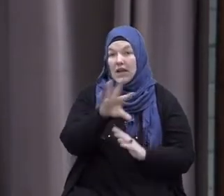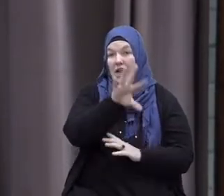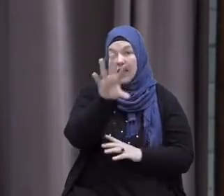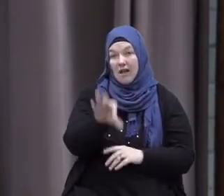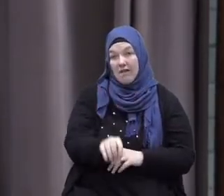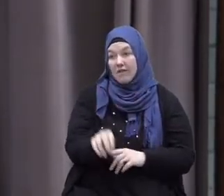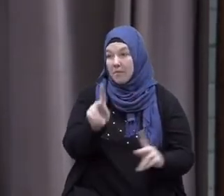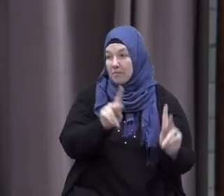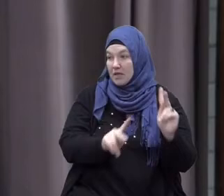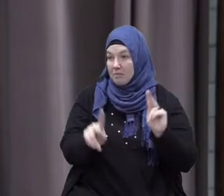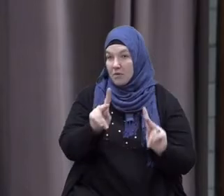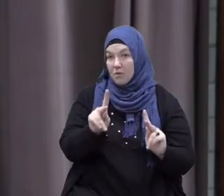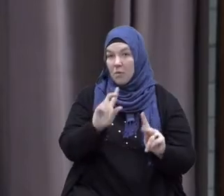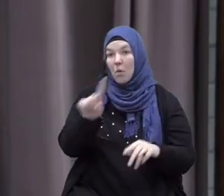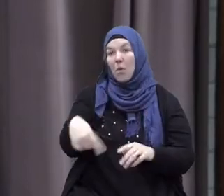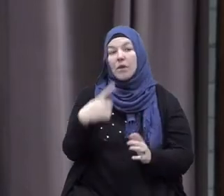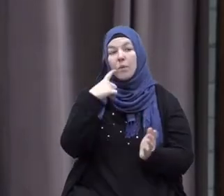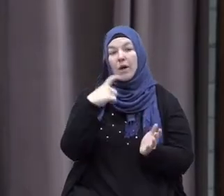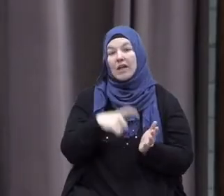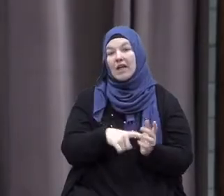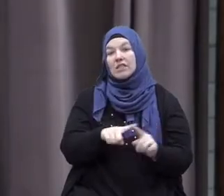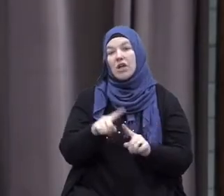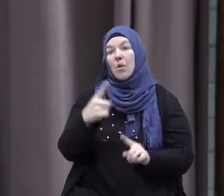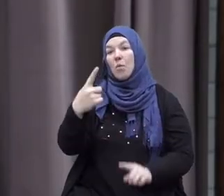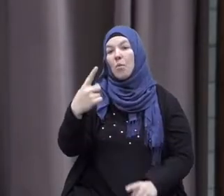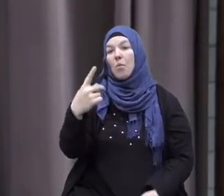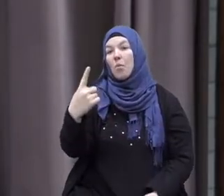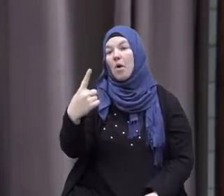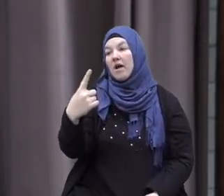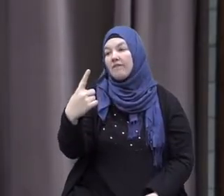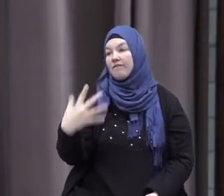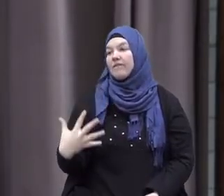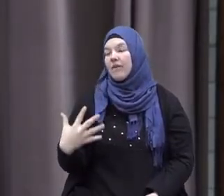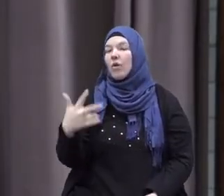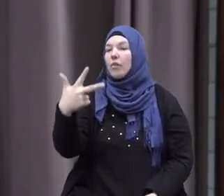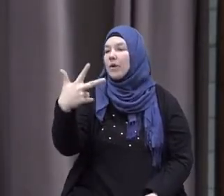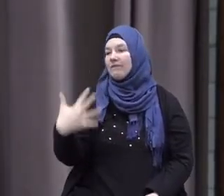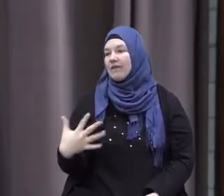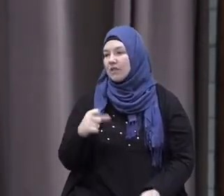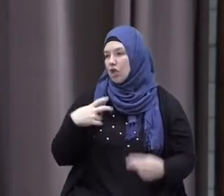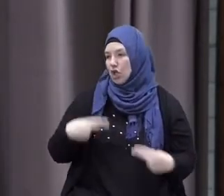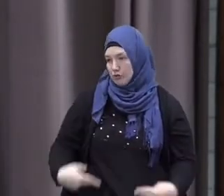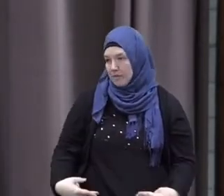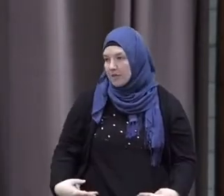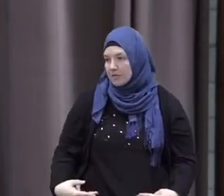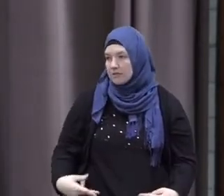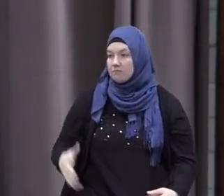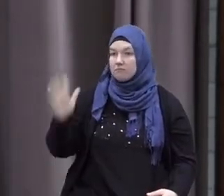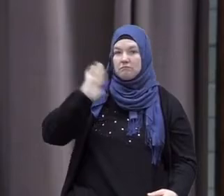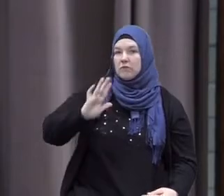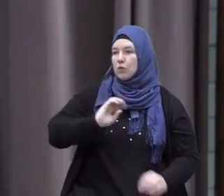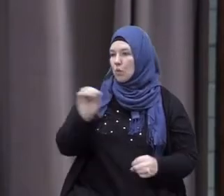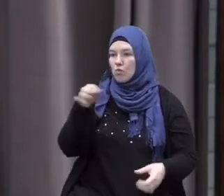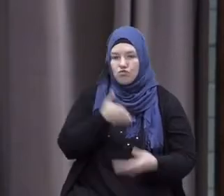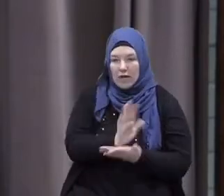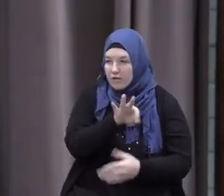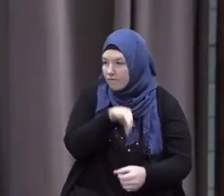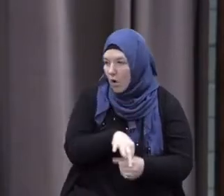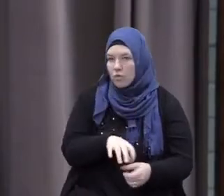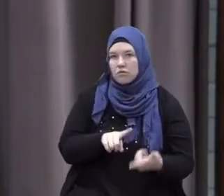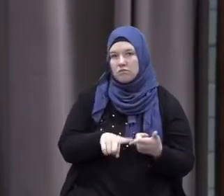African people were only recognized as 3/5 of a human being. They didn't have the right to vote.